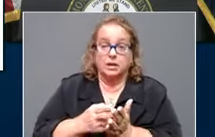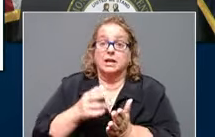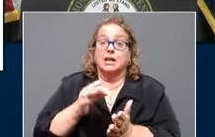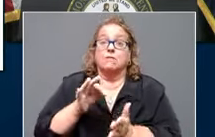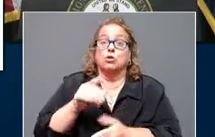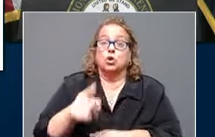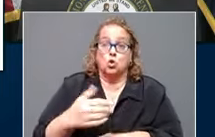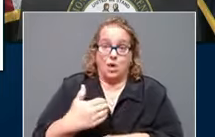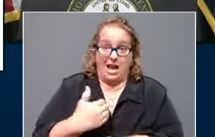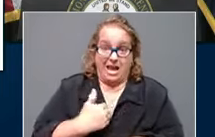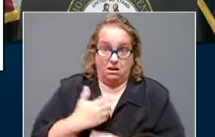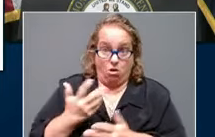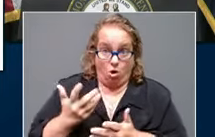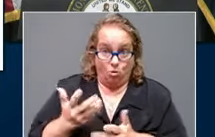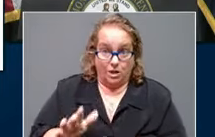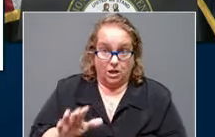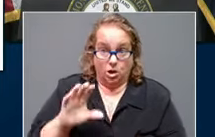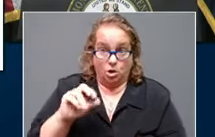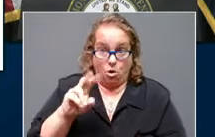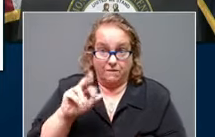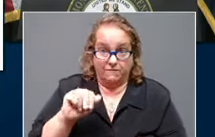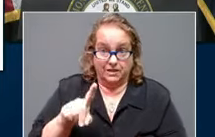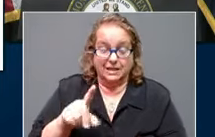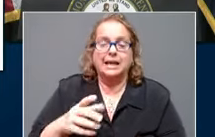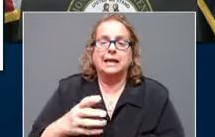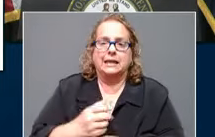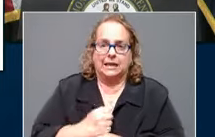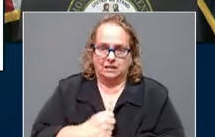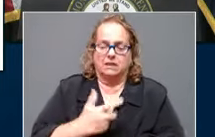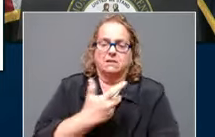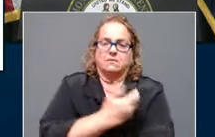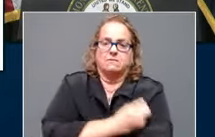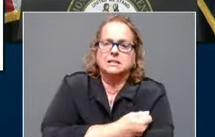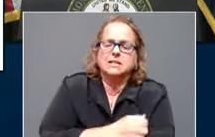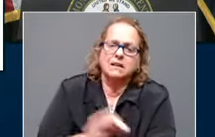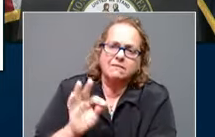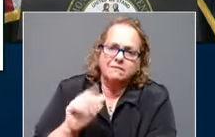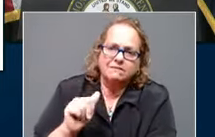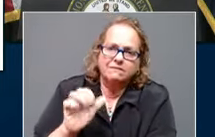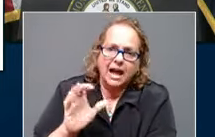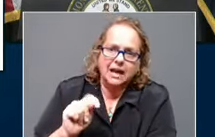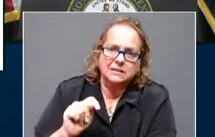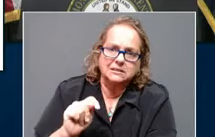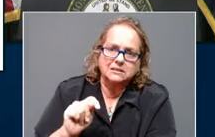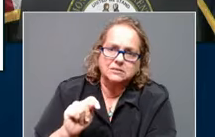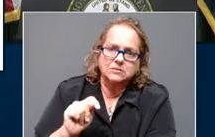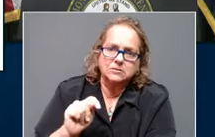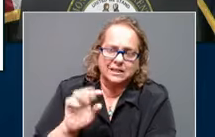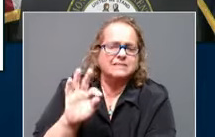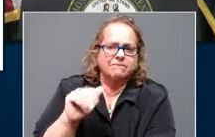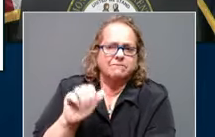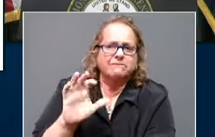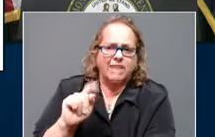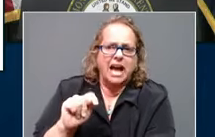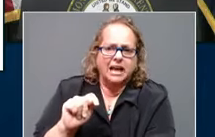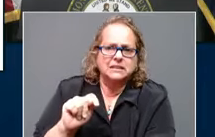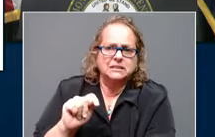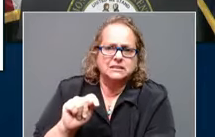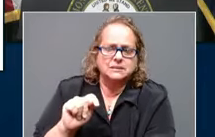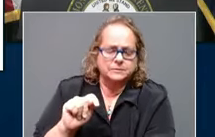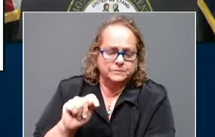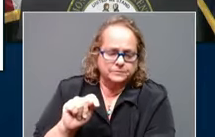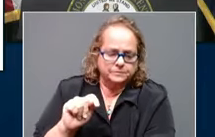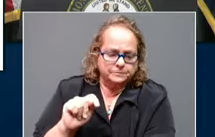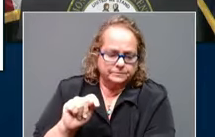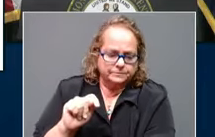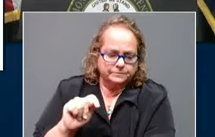This has taken a whole lot of work from Kentuckians, but this also says maybe those amongst us that have certainly been here the longest, that we could at